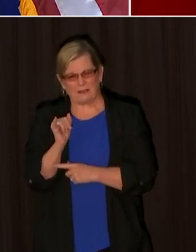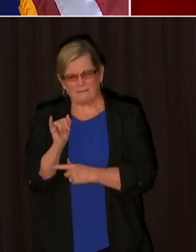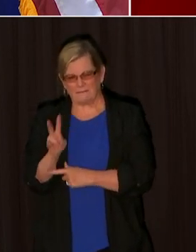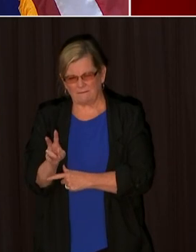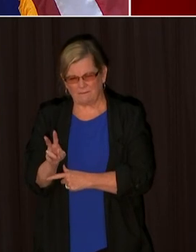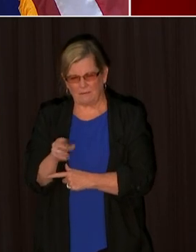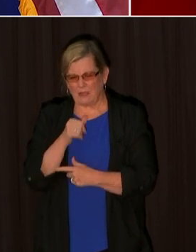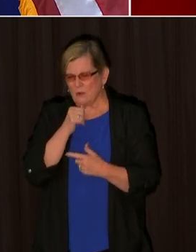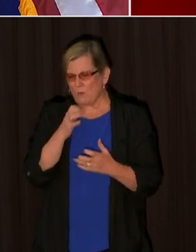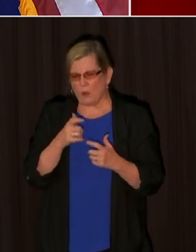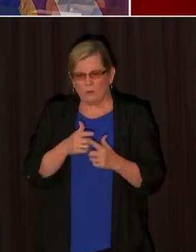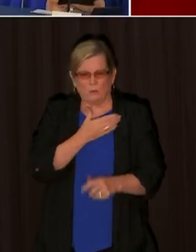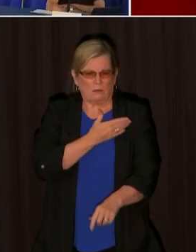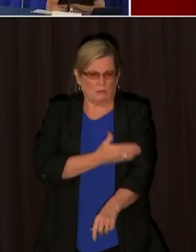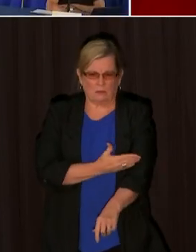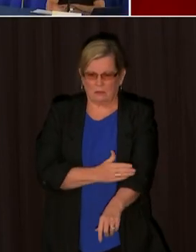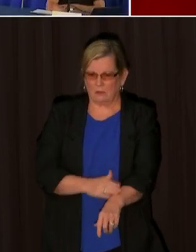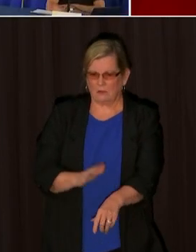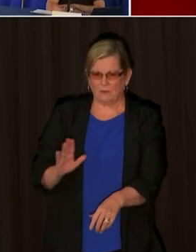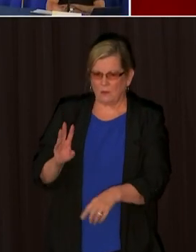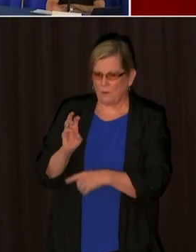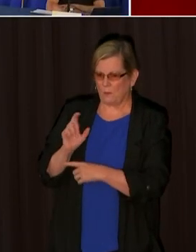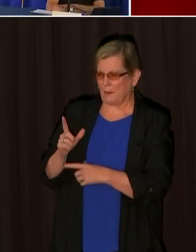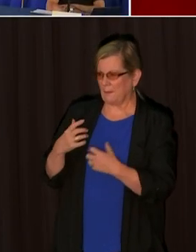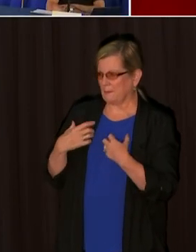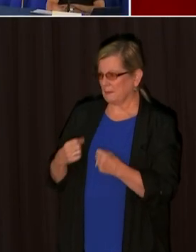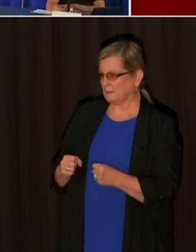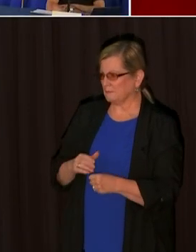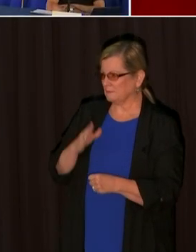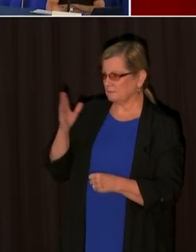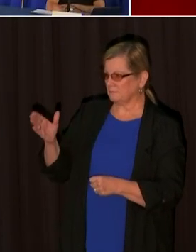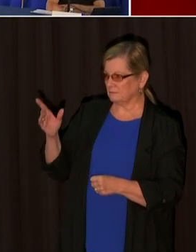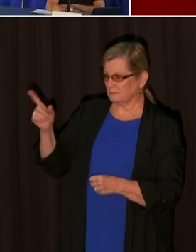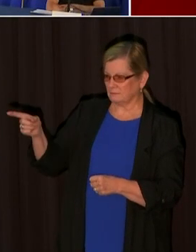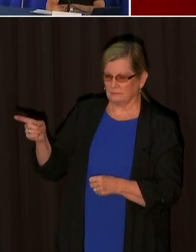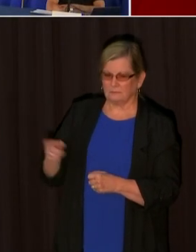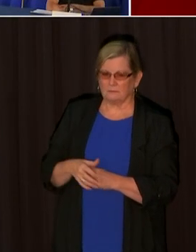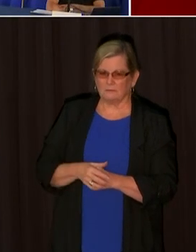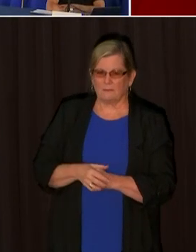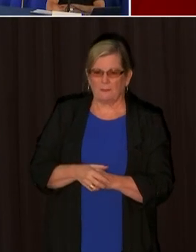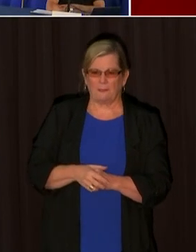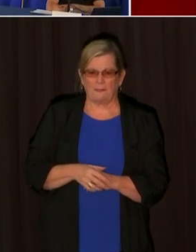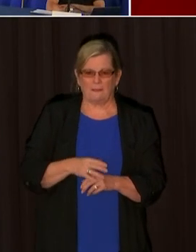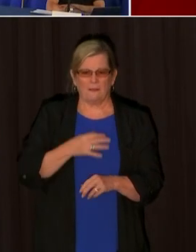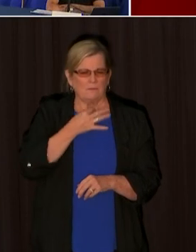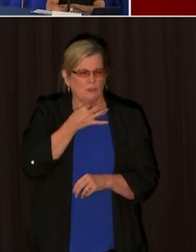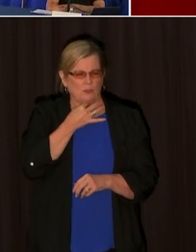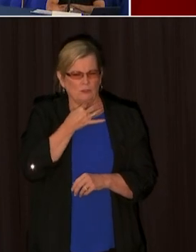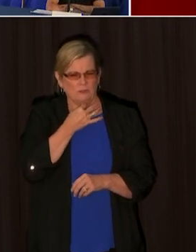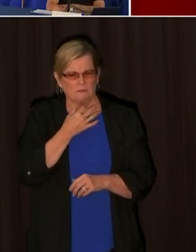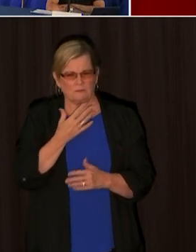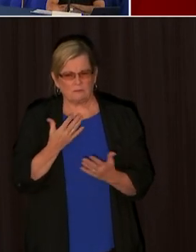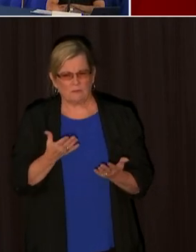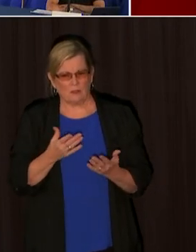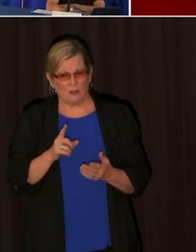Thank you, Doctor. Any other questions? Yes, sir. James. I'm curious, Dr. Nesbitt, when